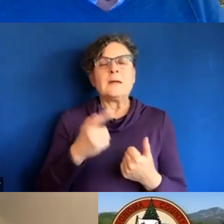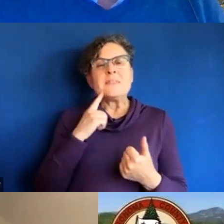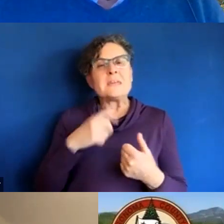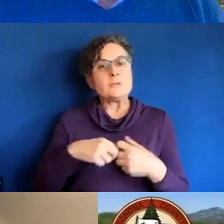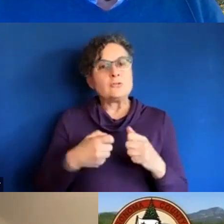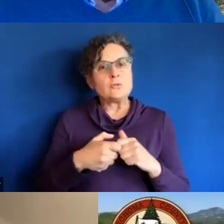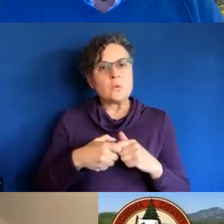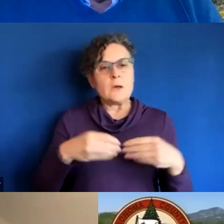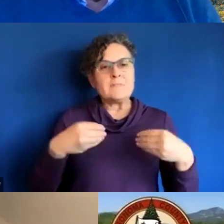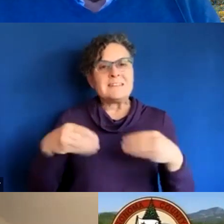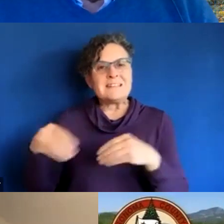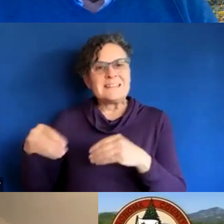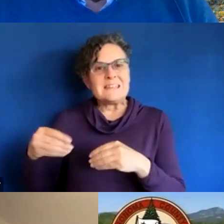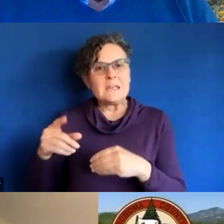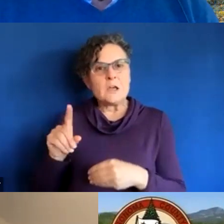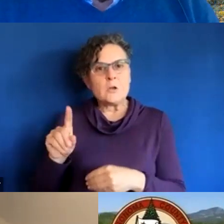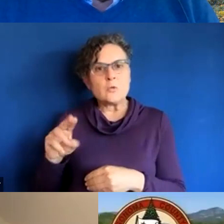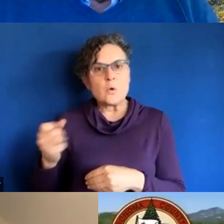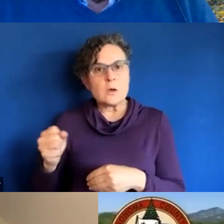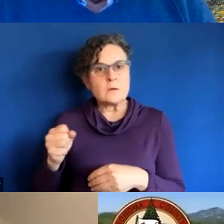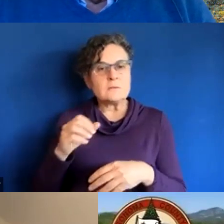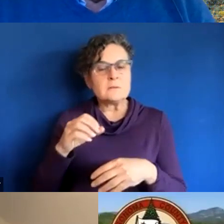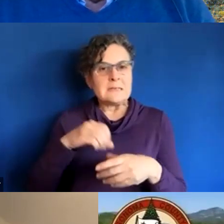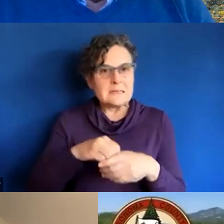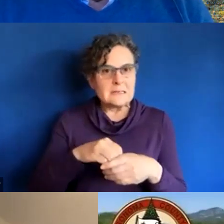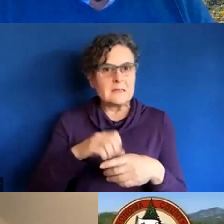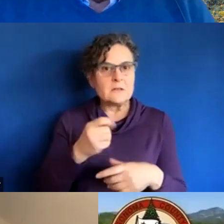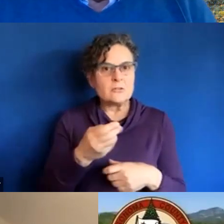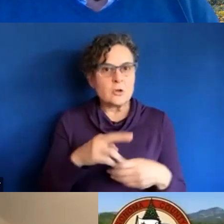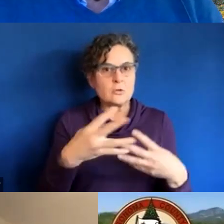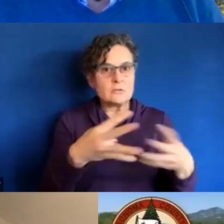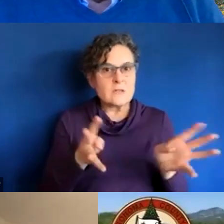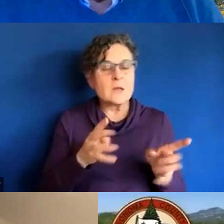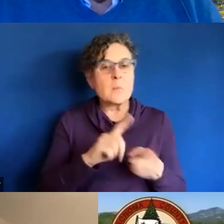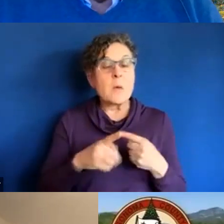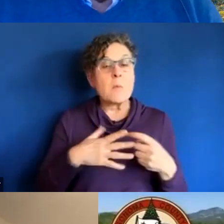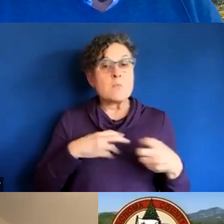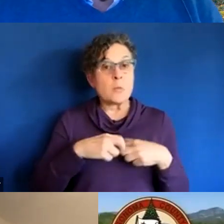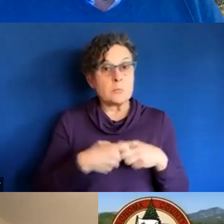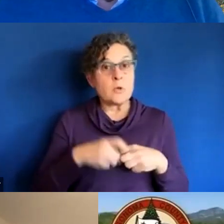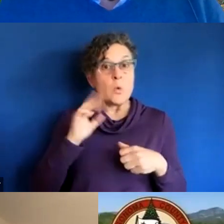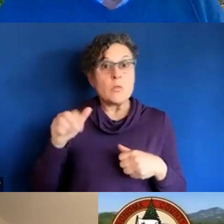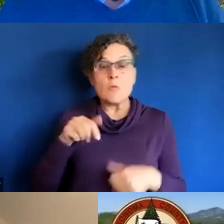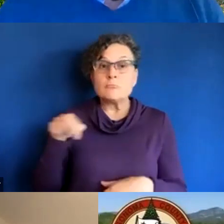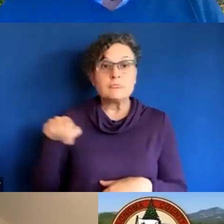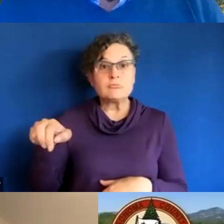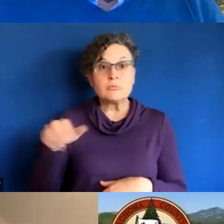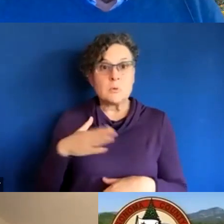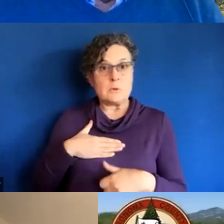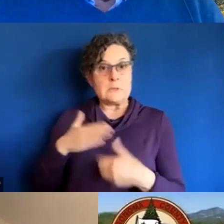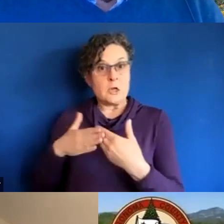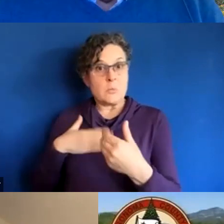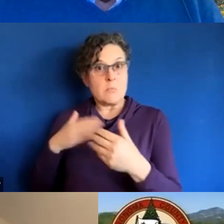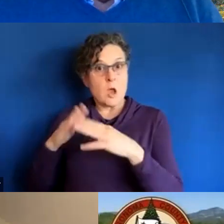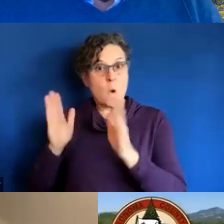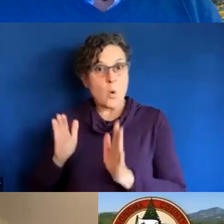the shelter site itself is not the issue. The issue is dealing and using in the immediate neighborhood. She asks, what is, and